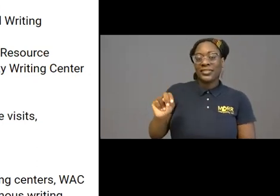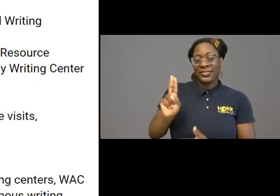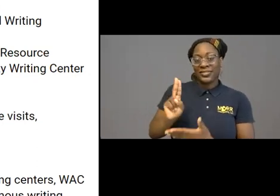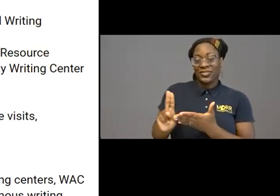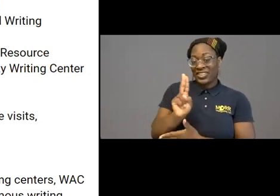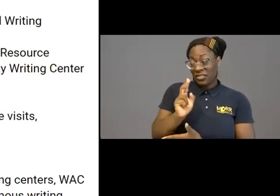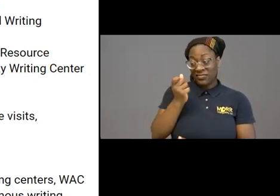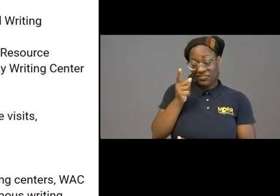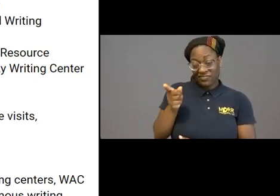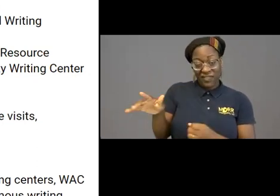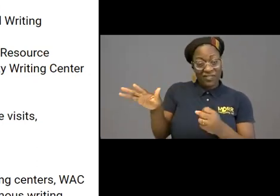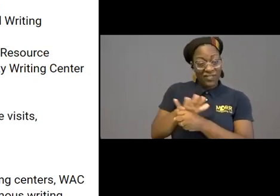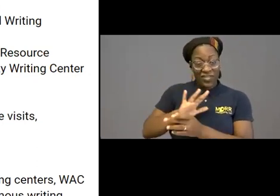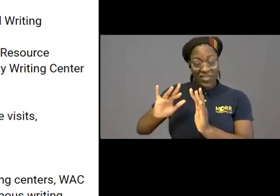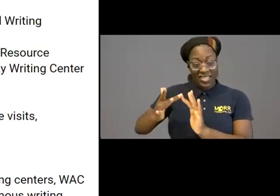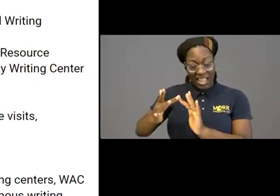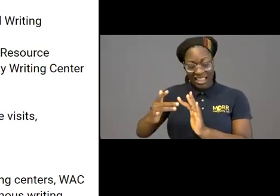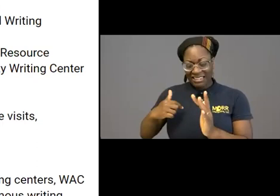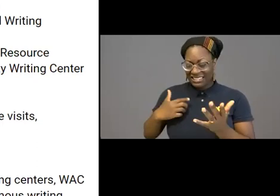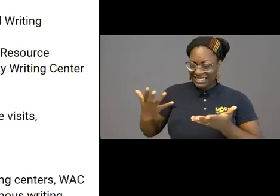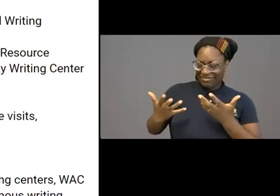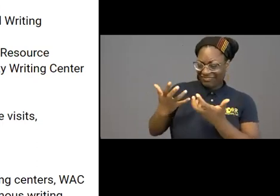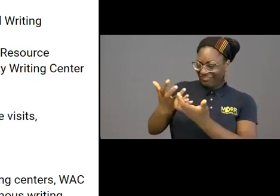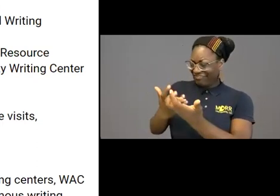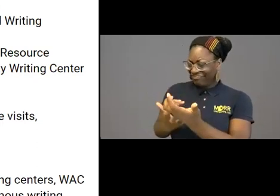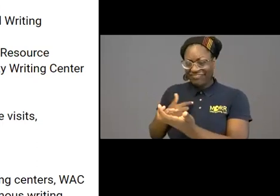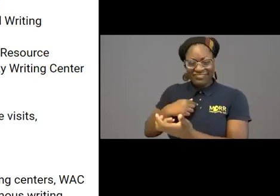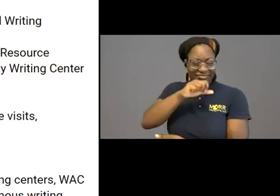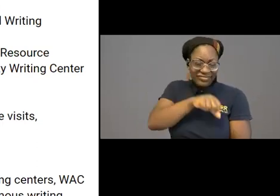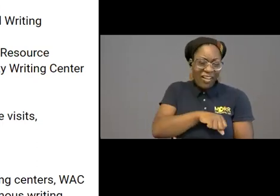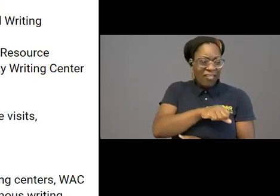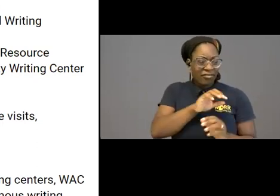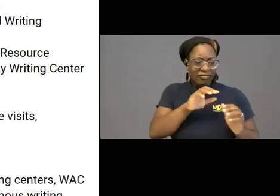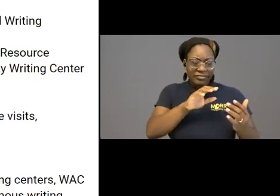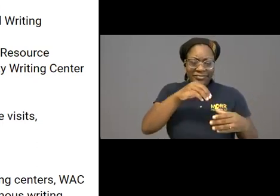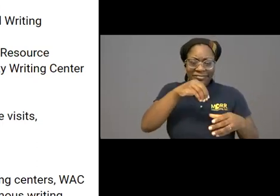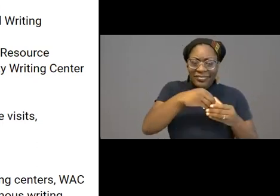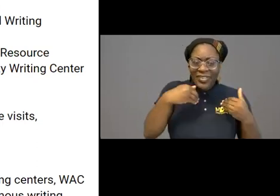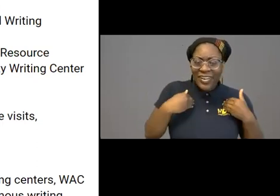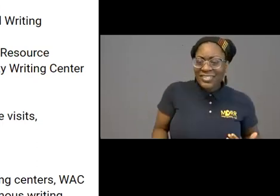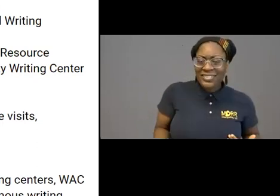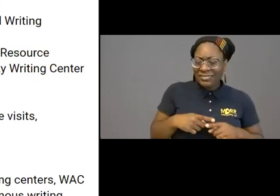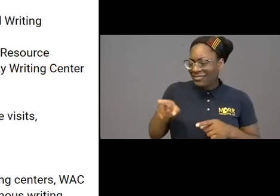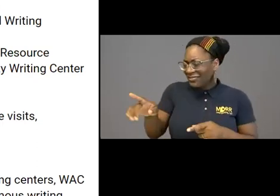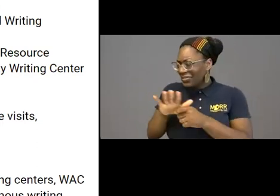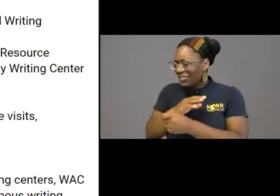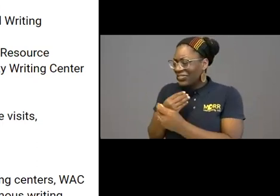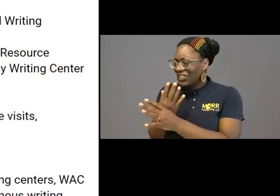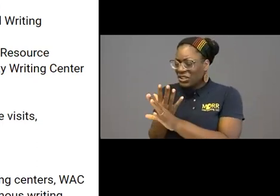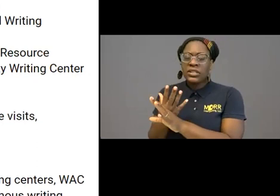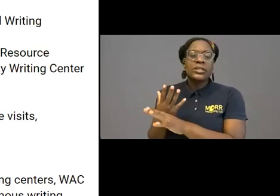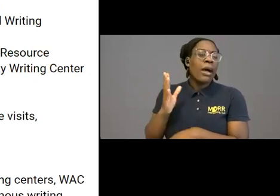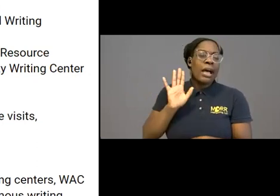students. But I started as a professional writing tutor there just in terms of, you know, I'll stick this out until I find a job